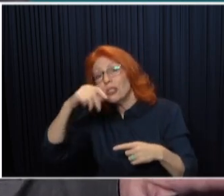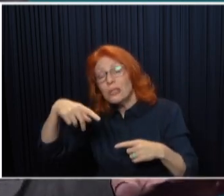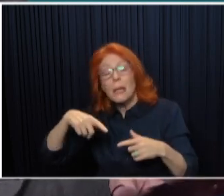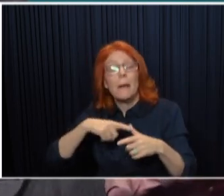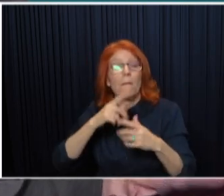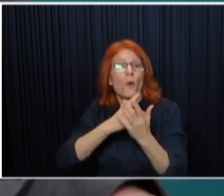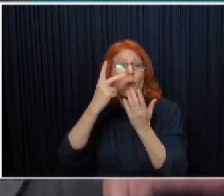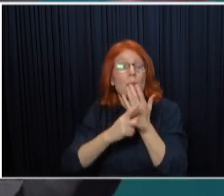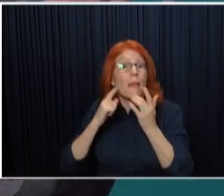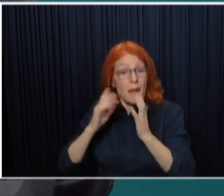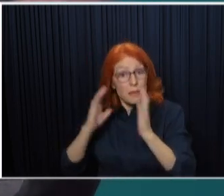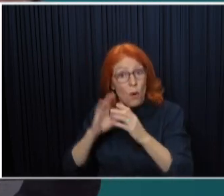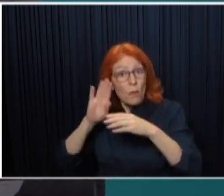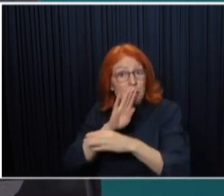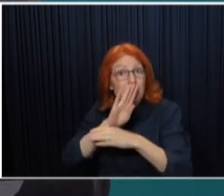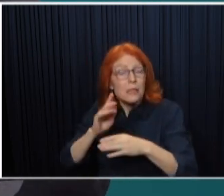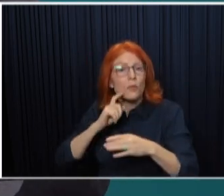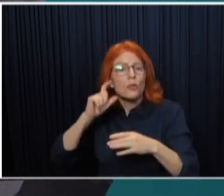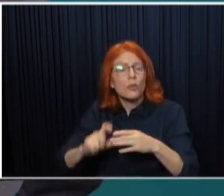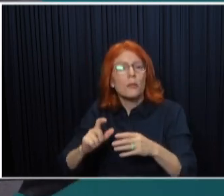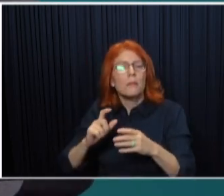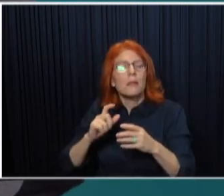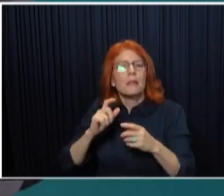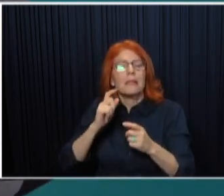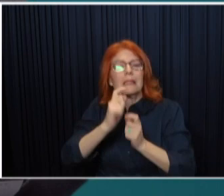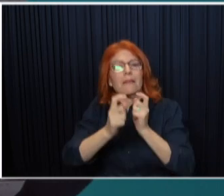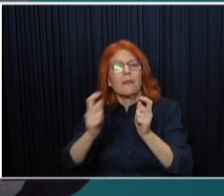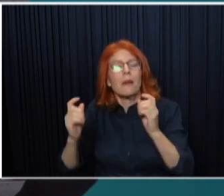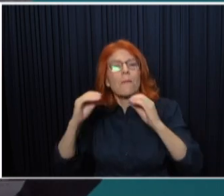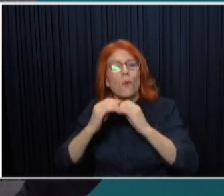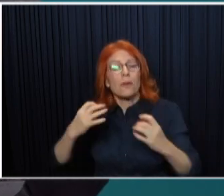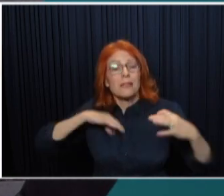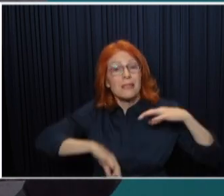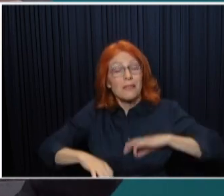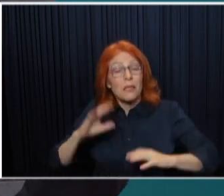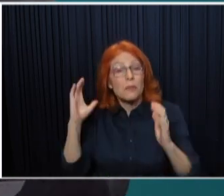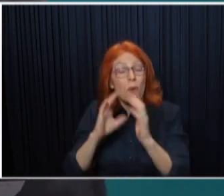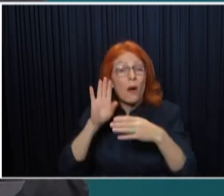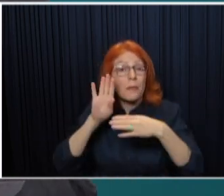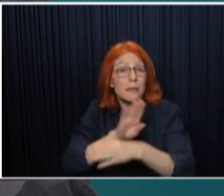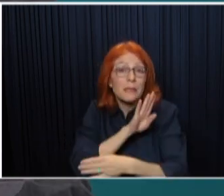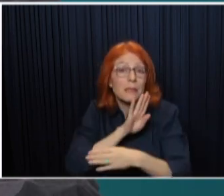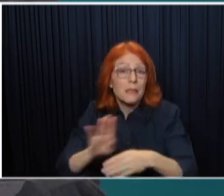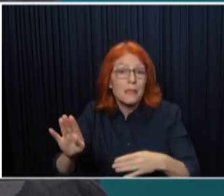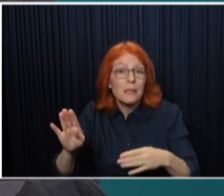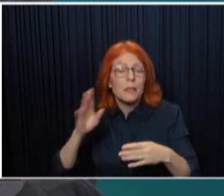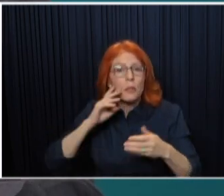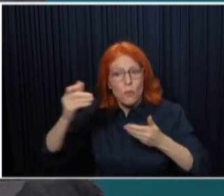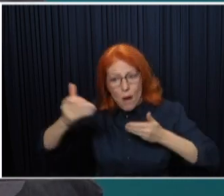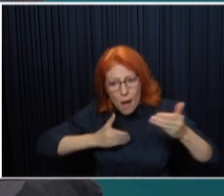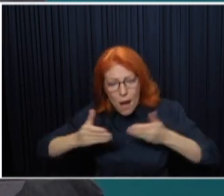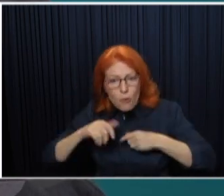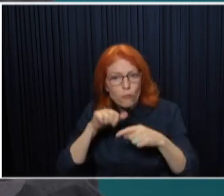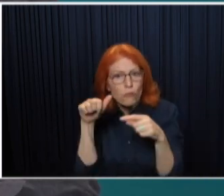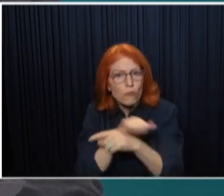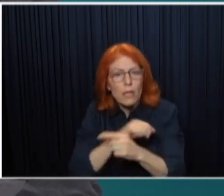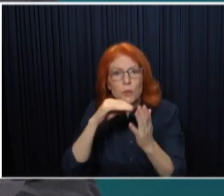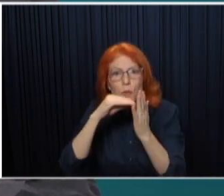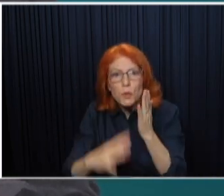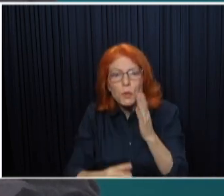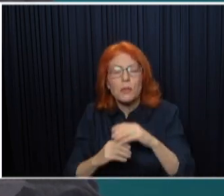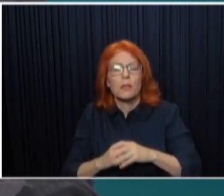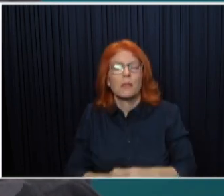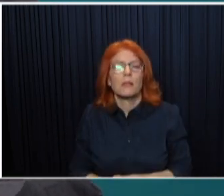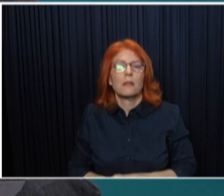small businesses. We should be giving more incentive to small businesses to hire and train students. We should